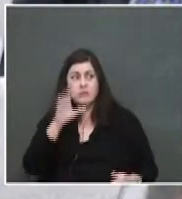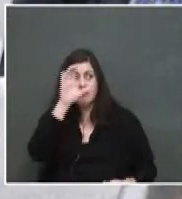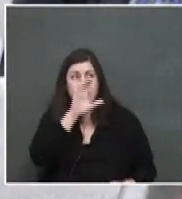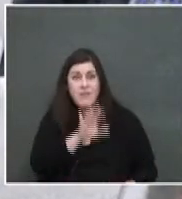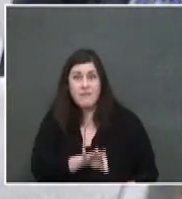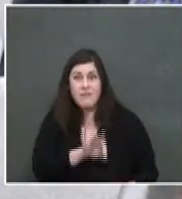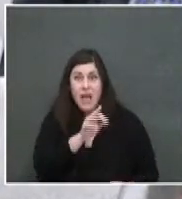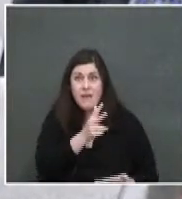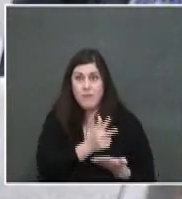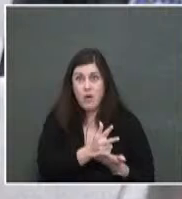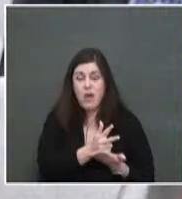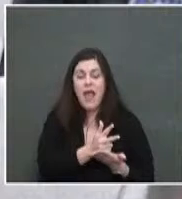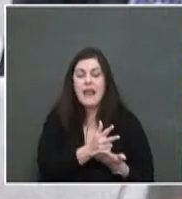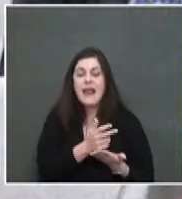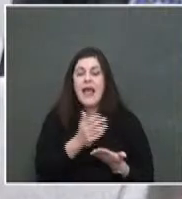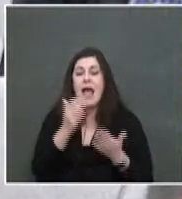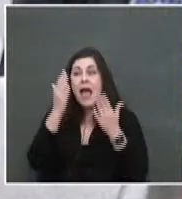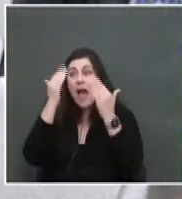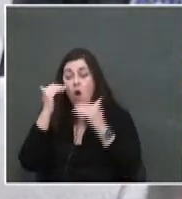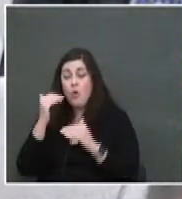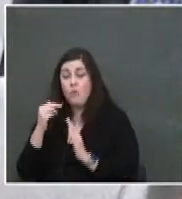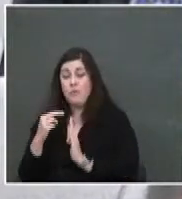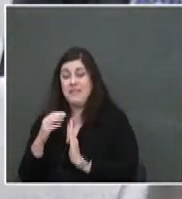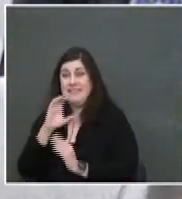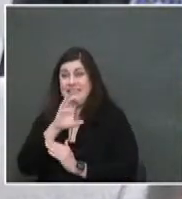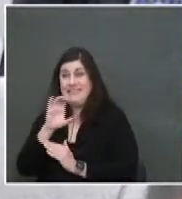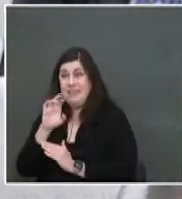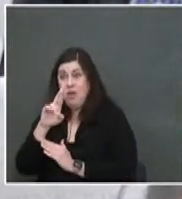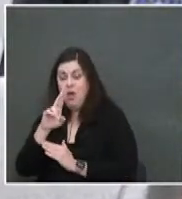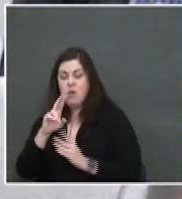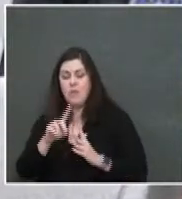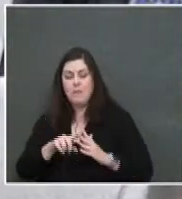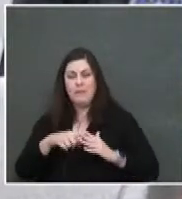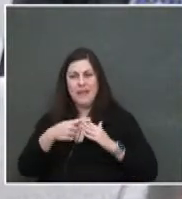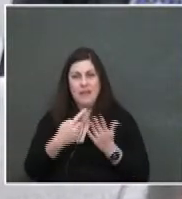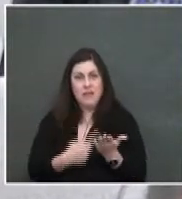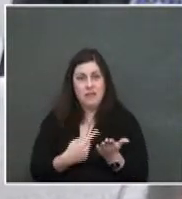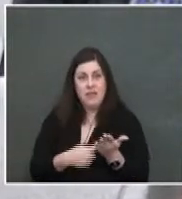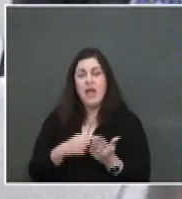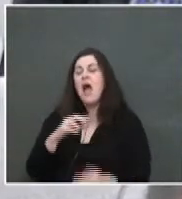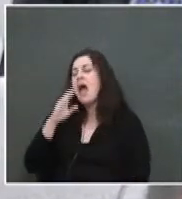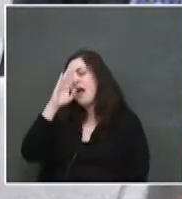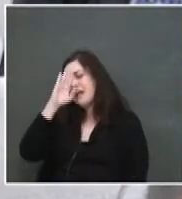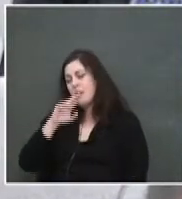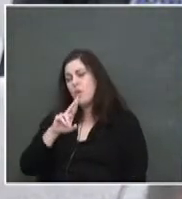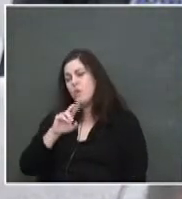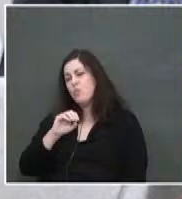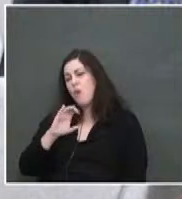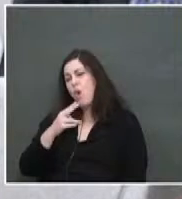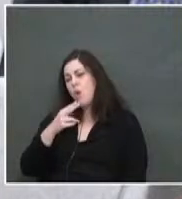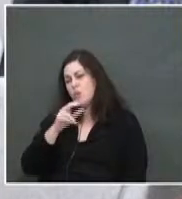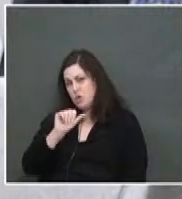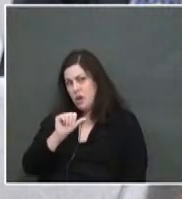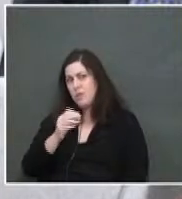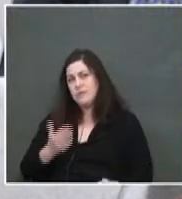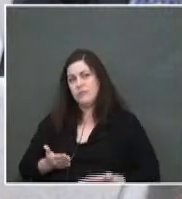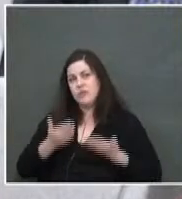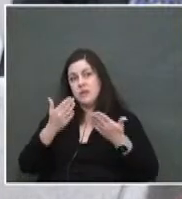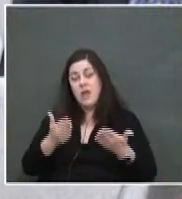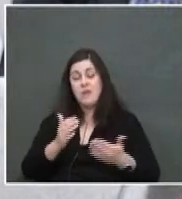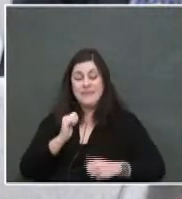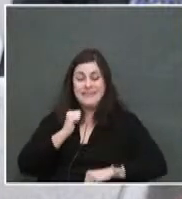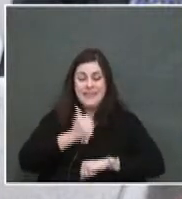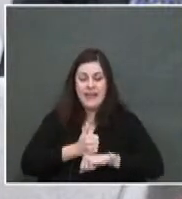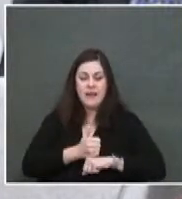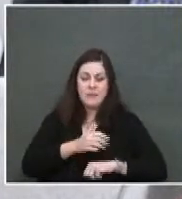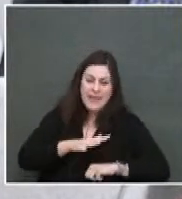that this is the beginning of a conversation. I know that Dr. Rocha Garcia is equally hopeful that we have a second conversation about creating